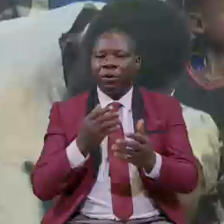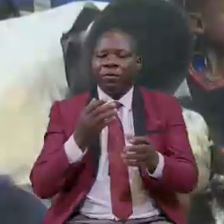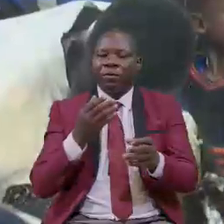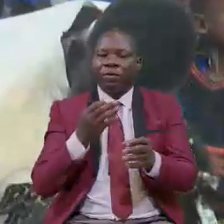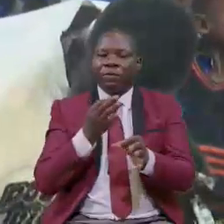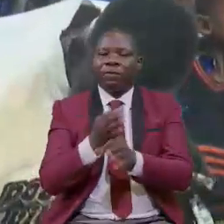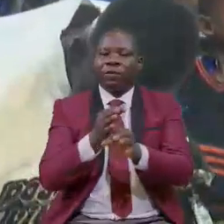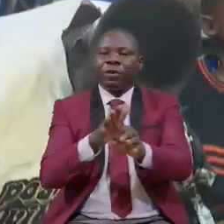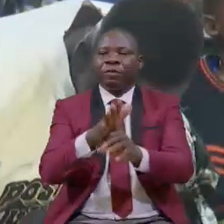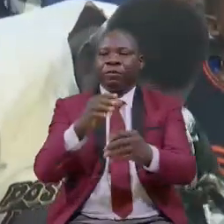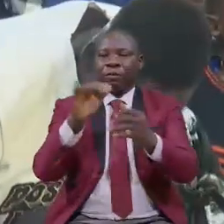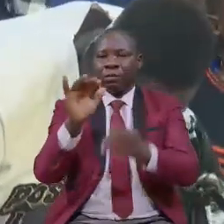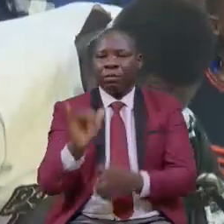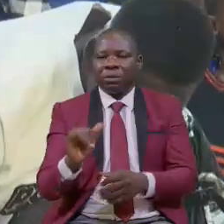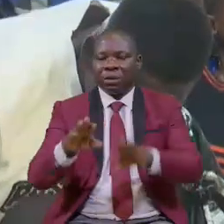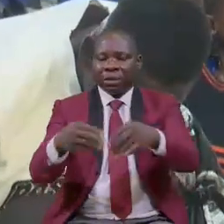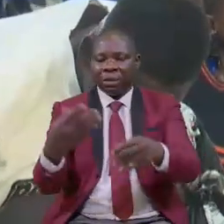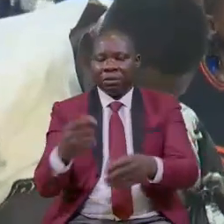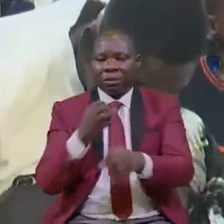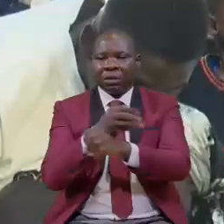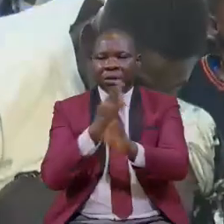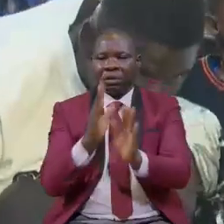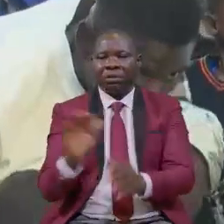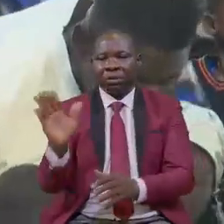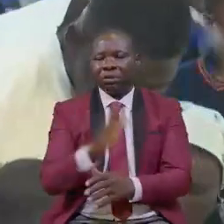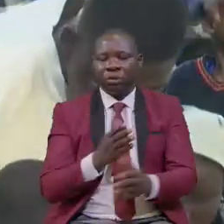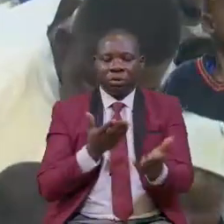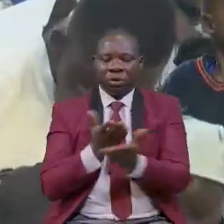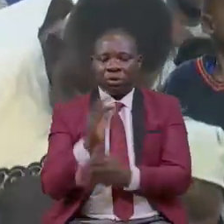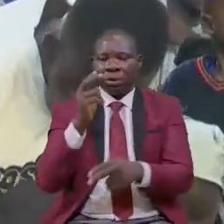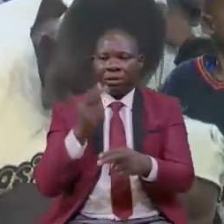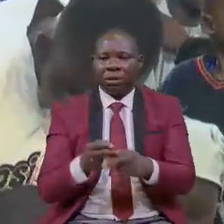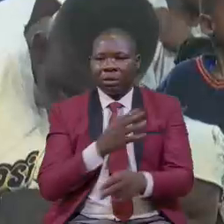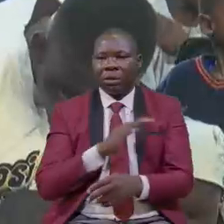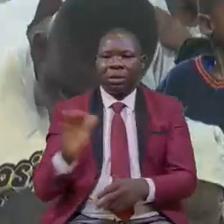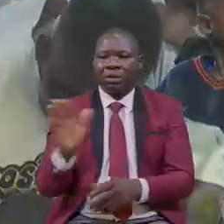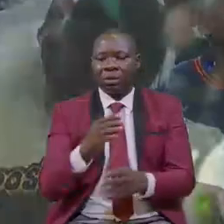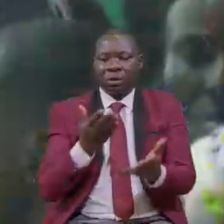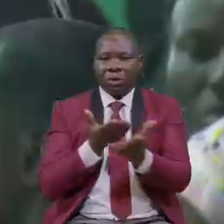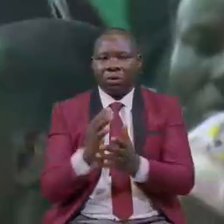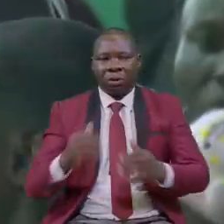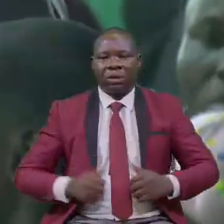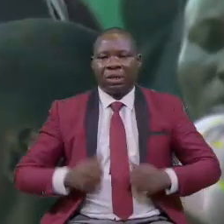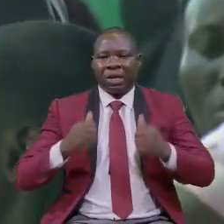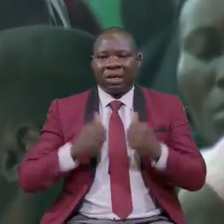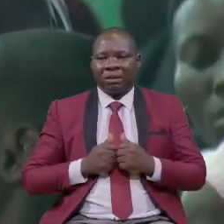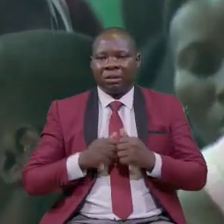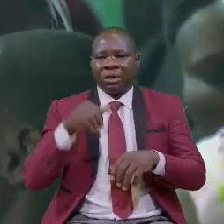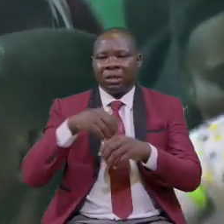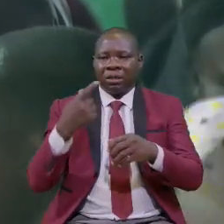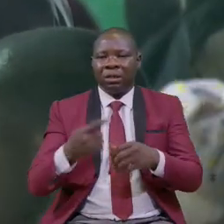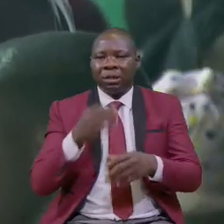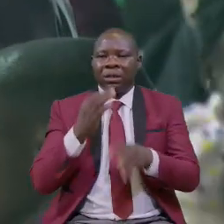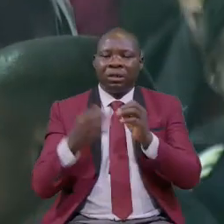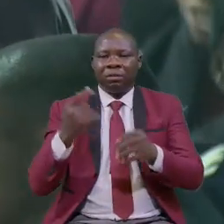Give the counselors your correct name and your correct address. If the place you live does